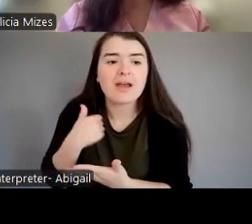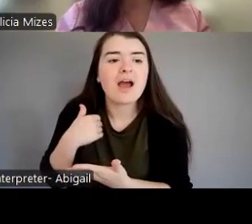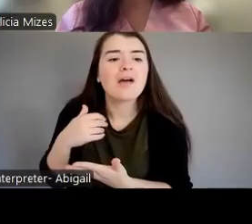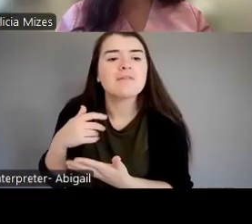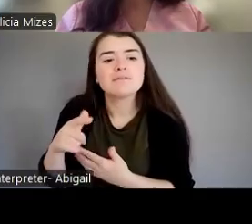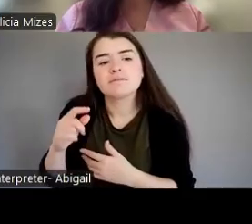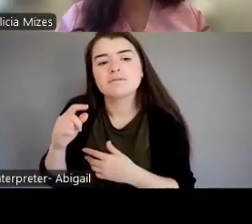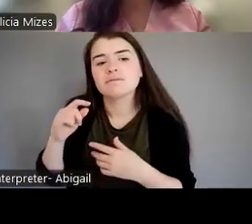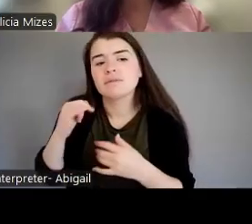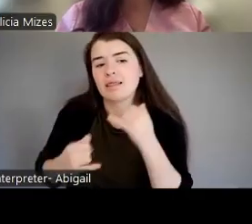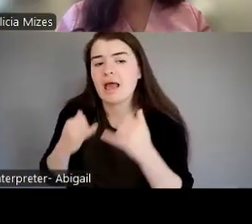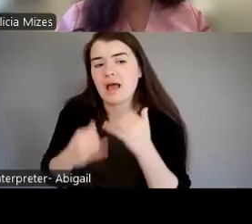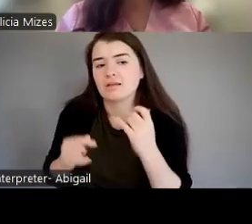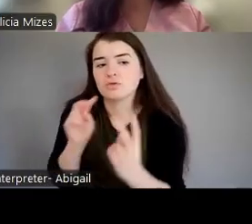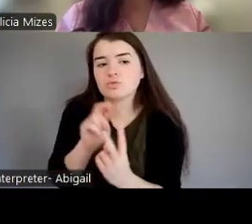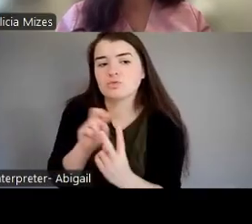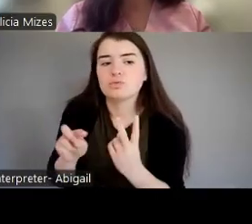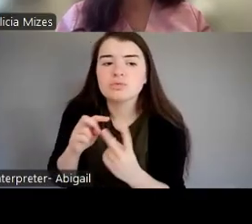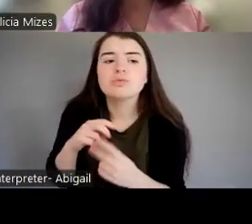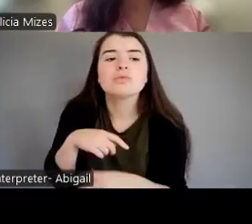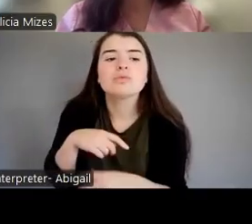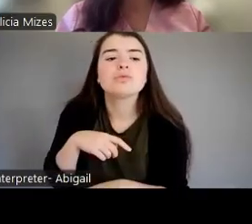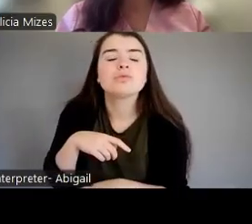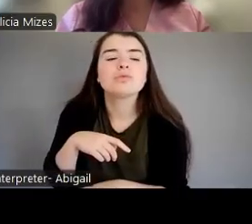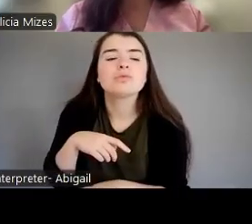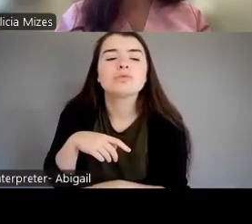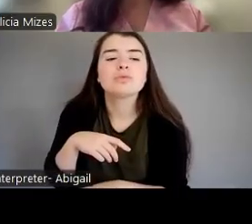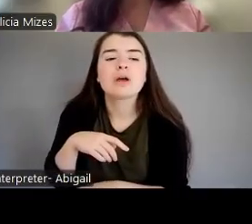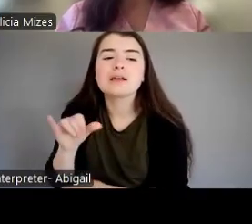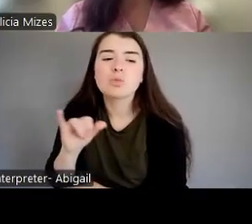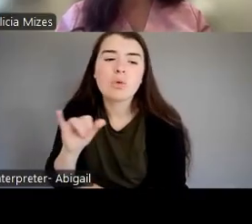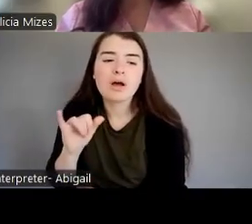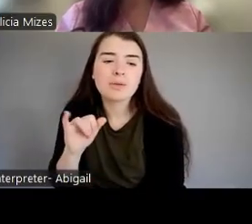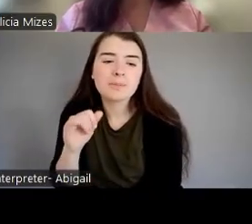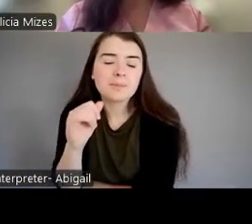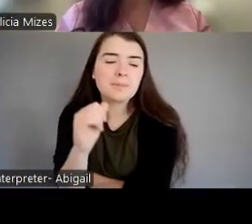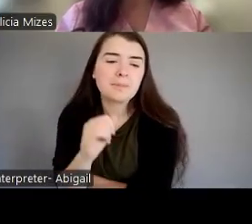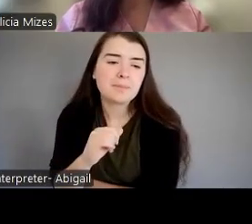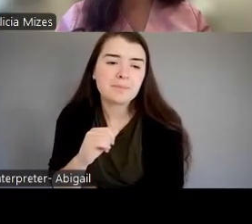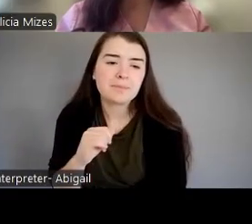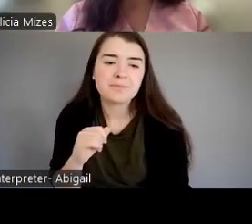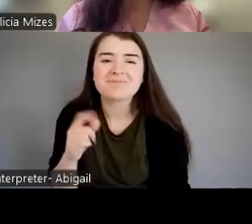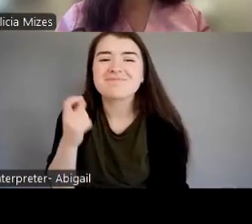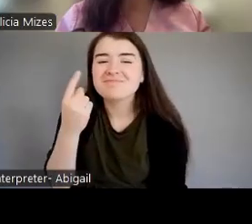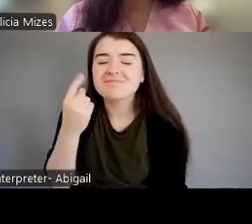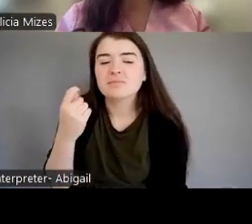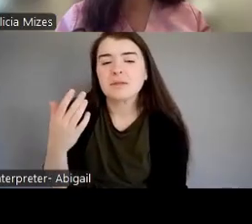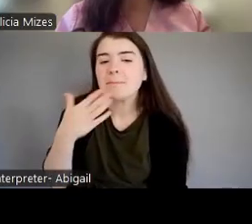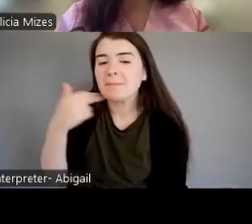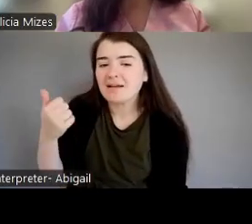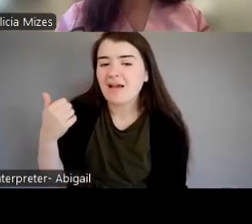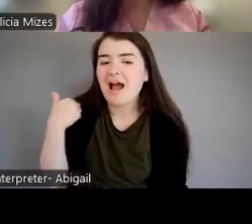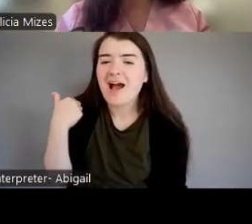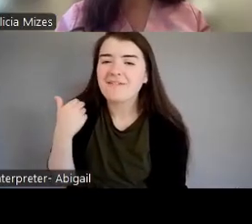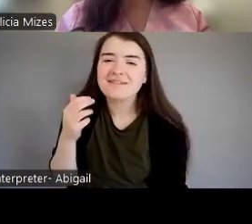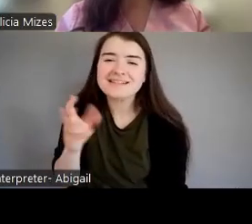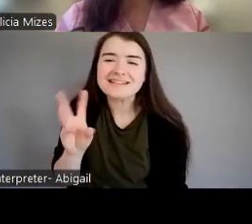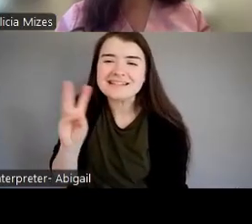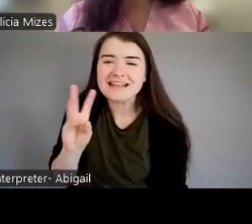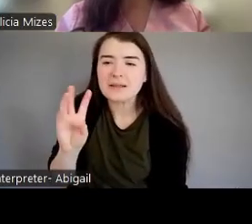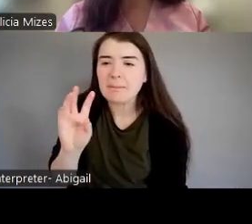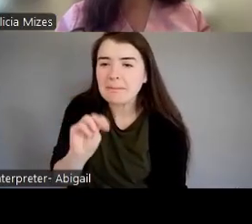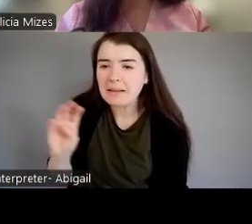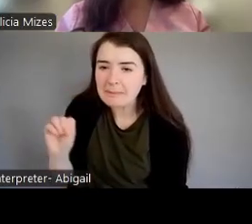morphiiform, infiltrative subtype, desmoplastic basal cell. And for these, we would want a 6 millimeter or greater margin. And in